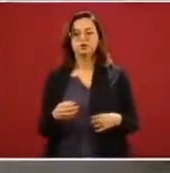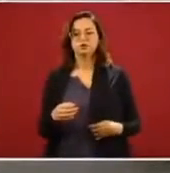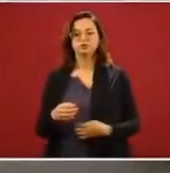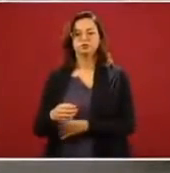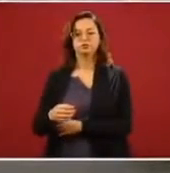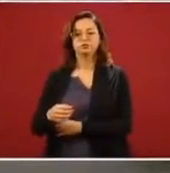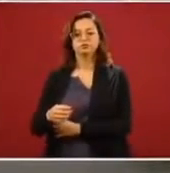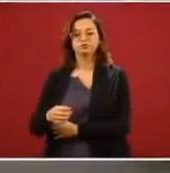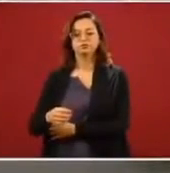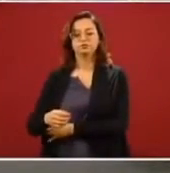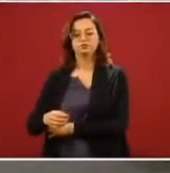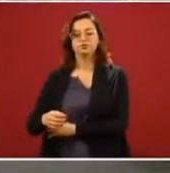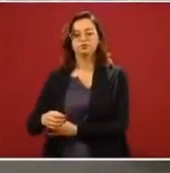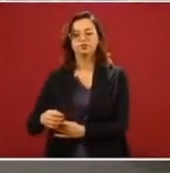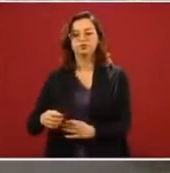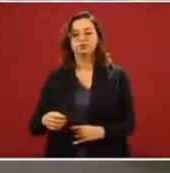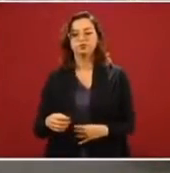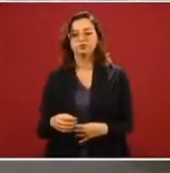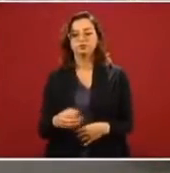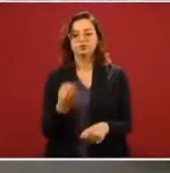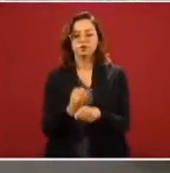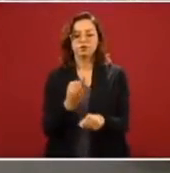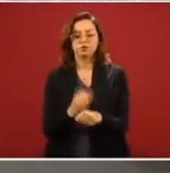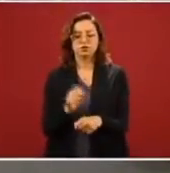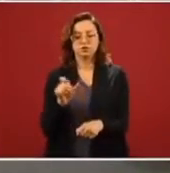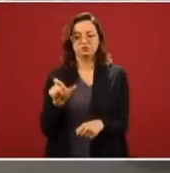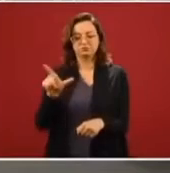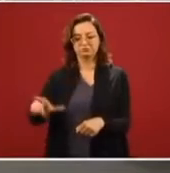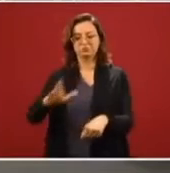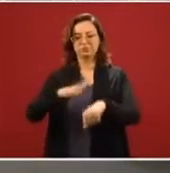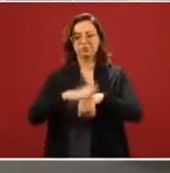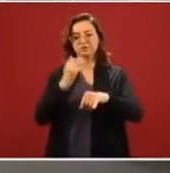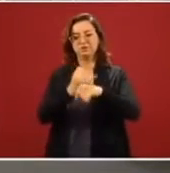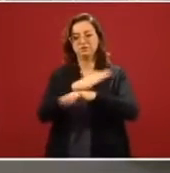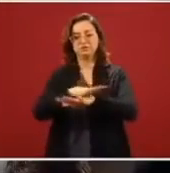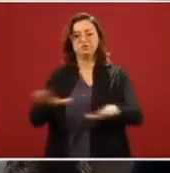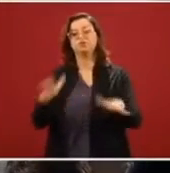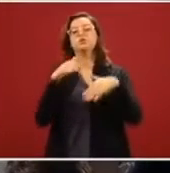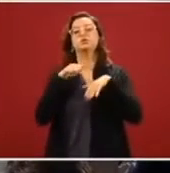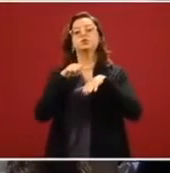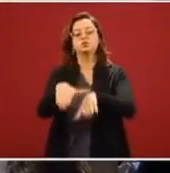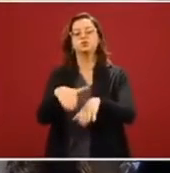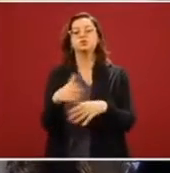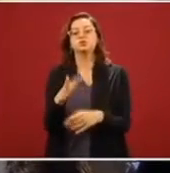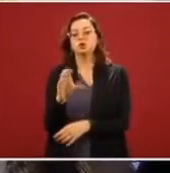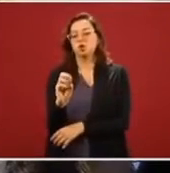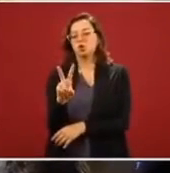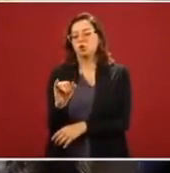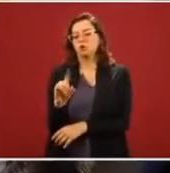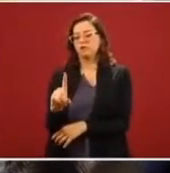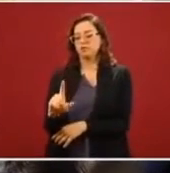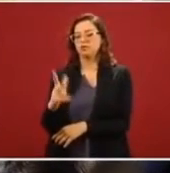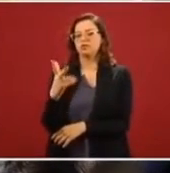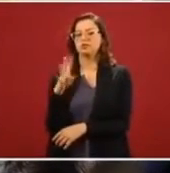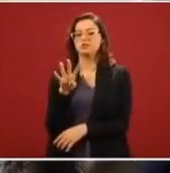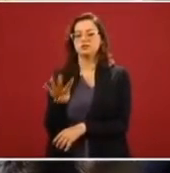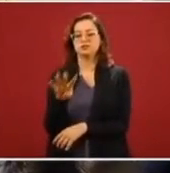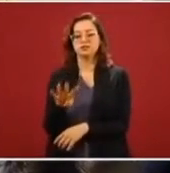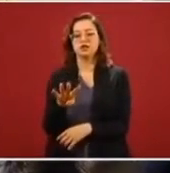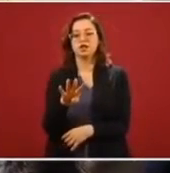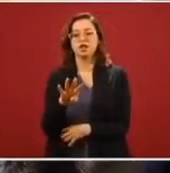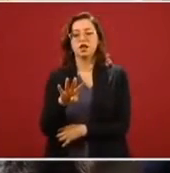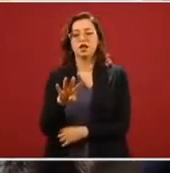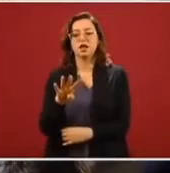will inform us del coronavirus y regarding the luego coronavirus. vamos a dar a And conocer then we will let it be known ya